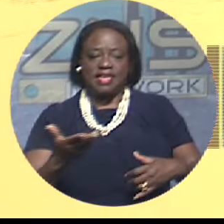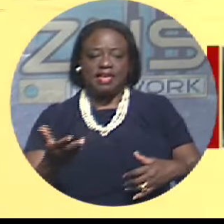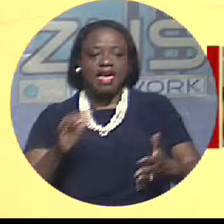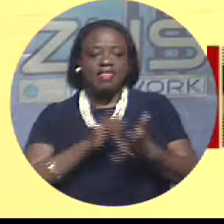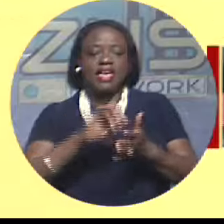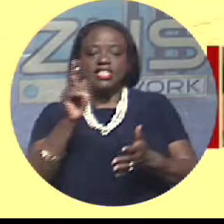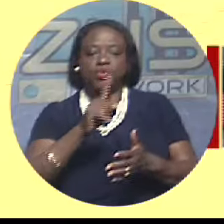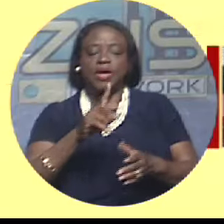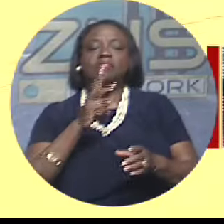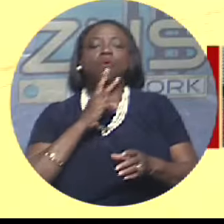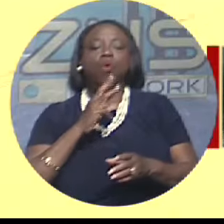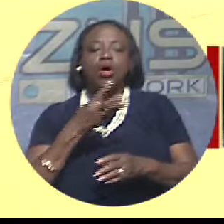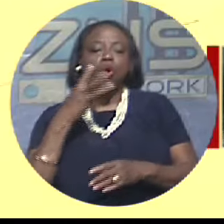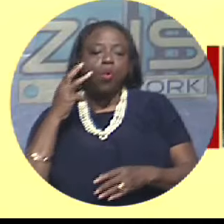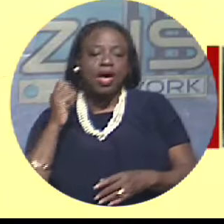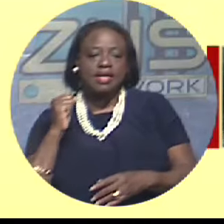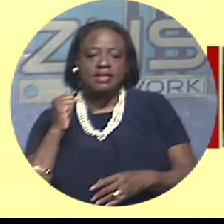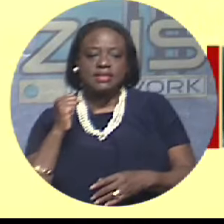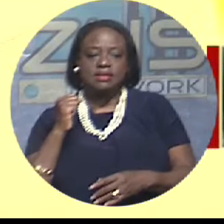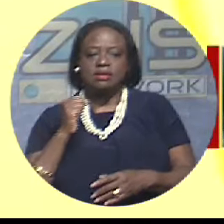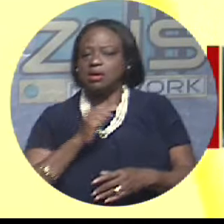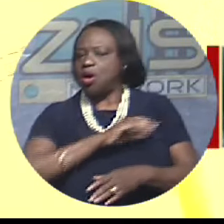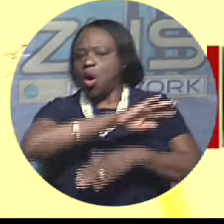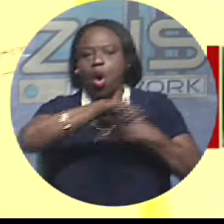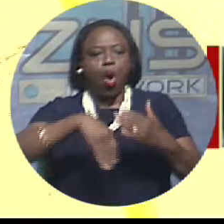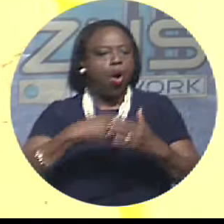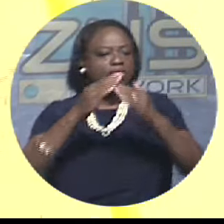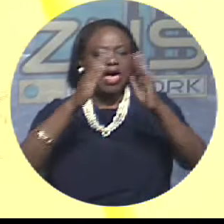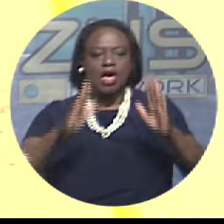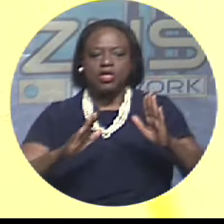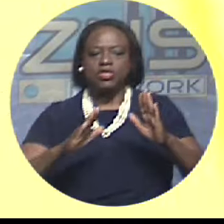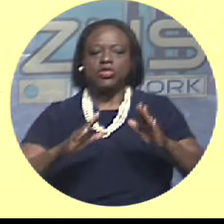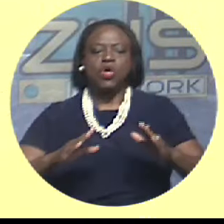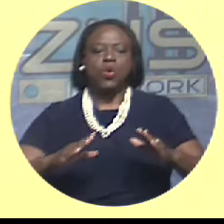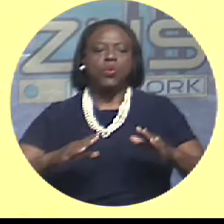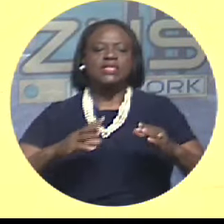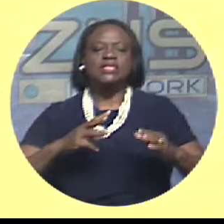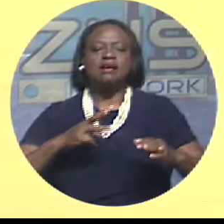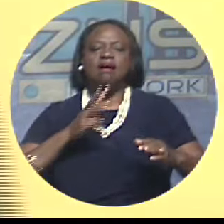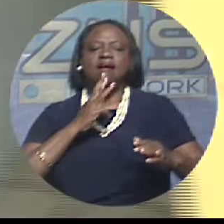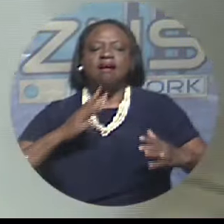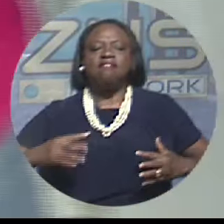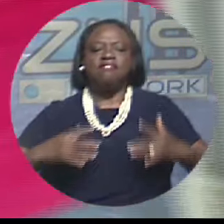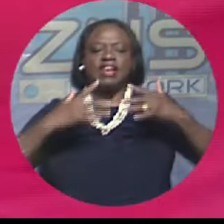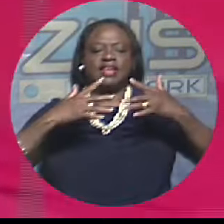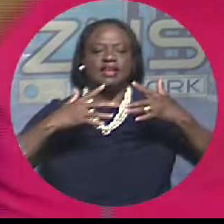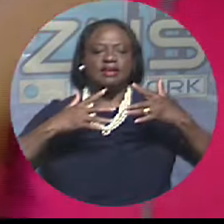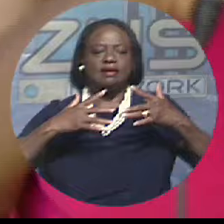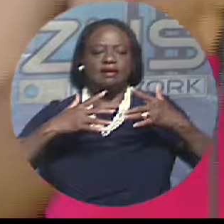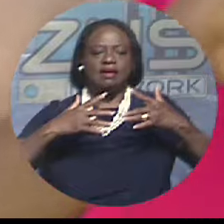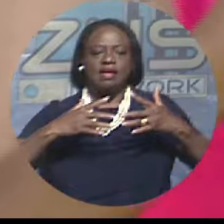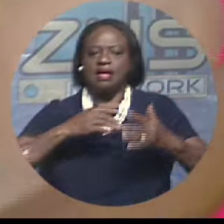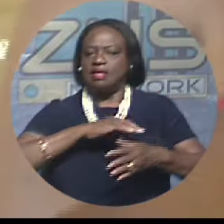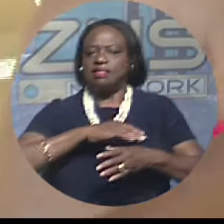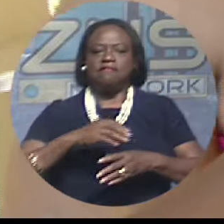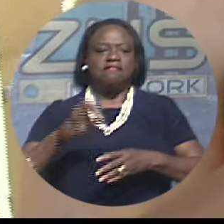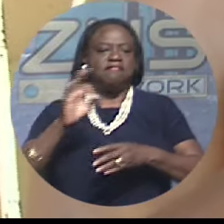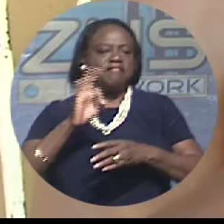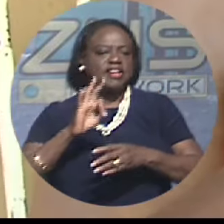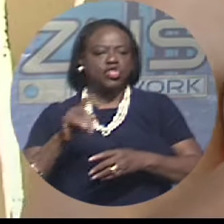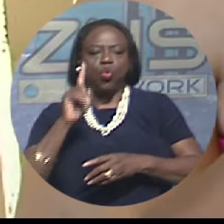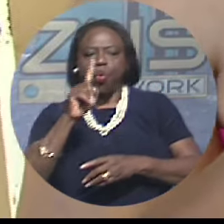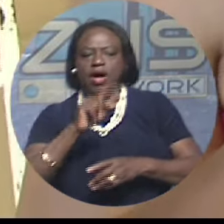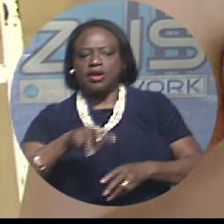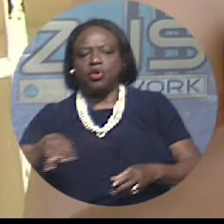there, and the whole house was flooded, and furniture stores all over the place. The fridge one way,